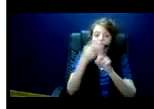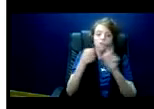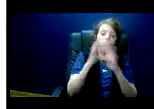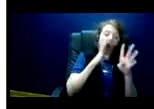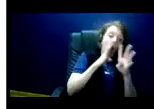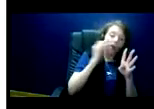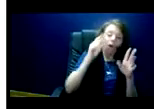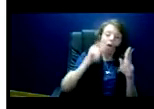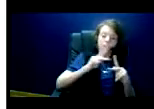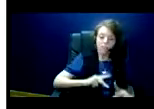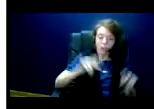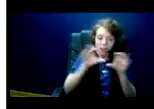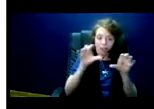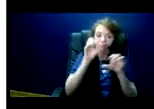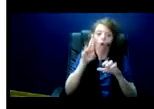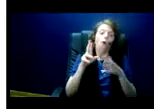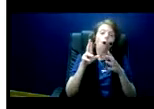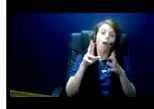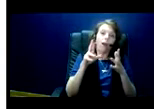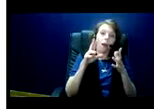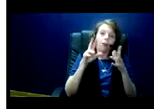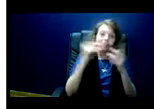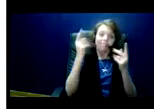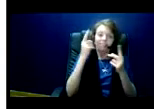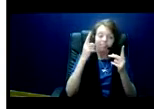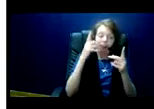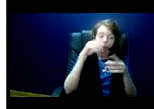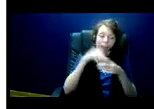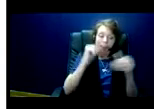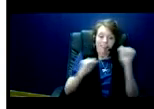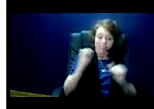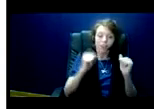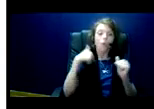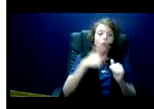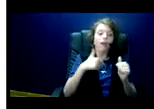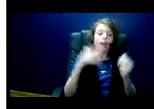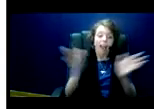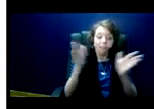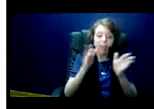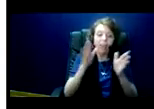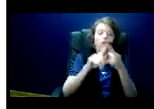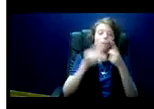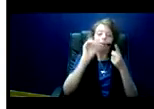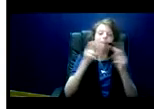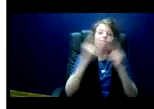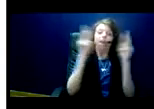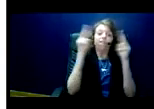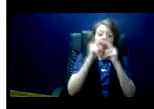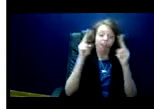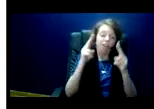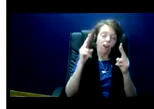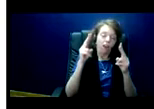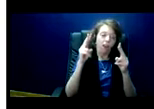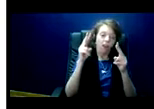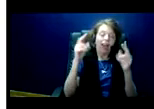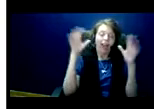physical activity or participation in an activity. We advocate being very observant of your participants and advocating when a modification might